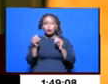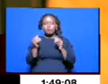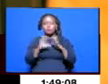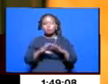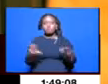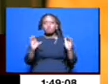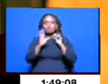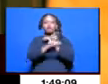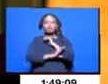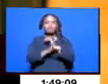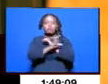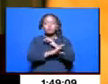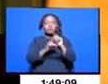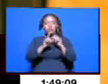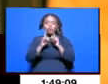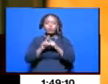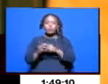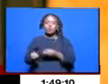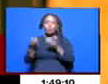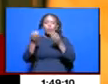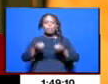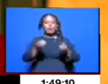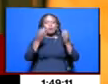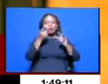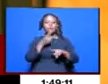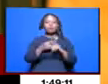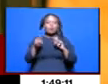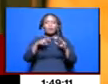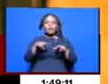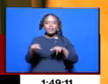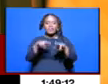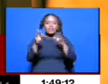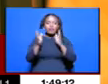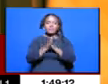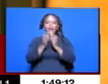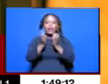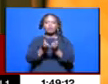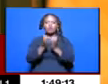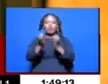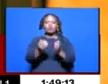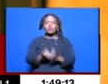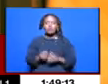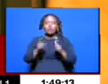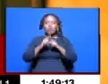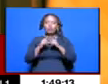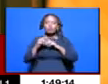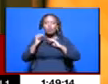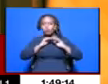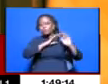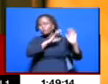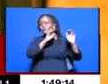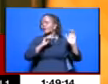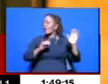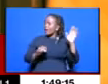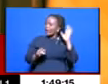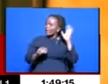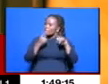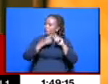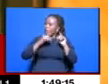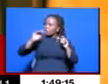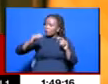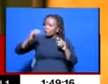it bubble from our rivers and oceans. Let it boomerang from our hills and